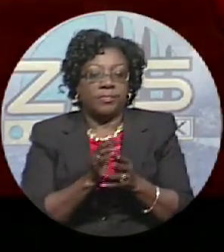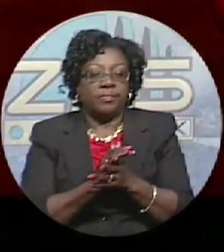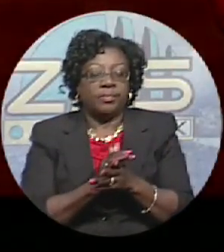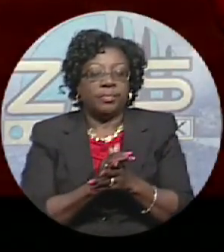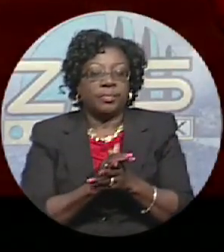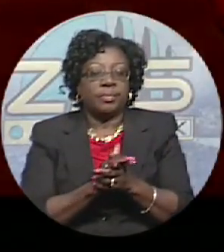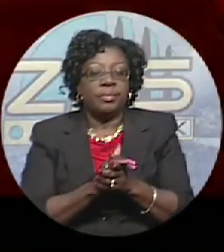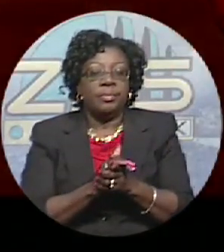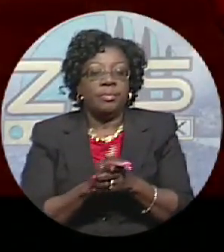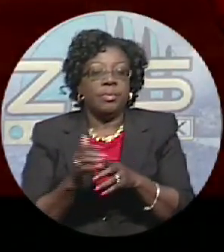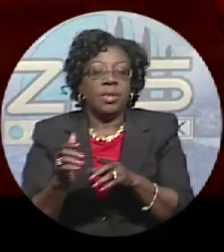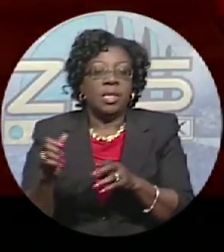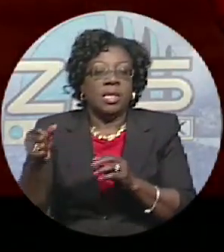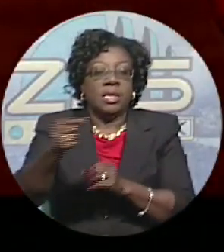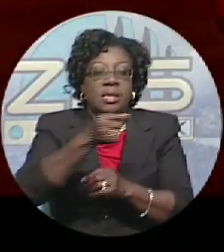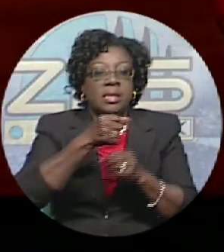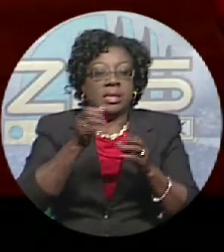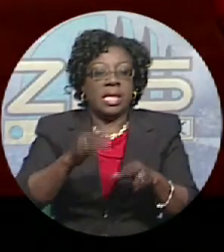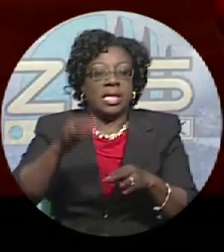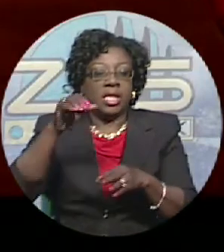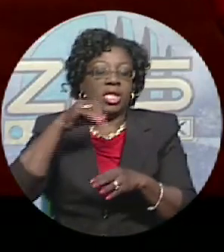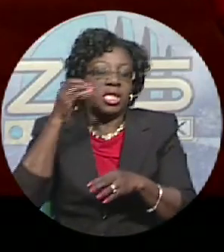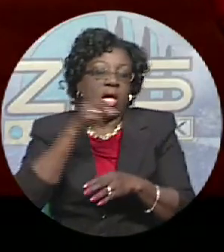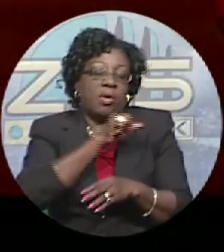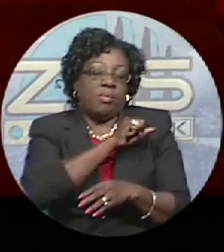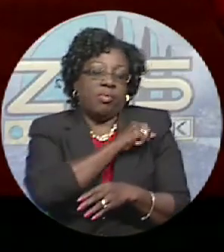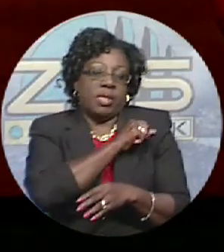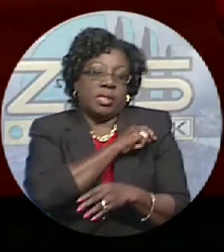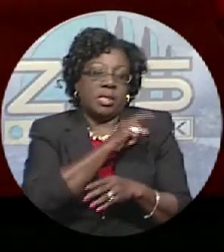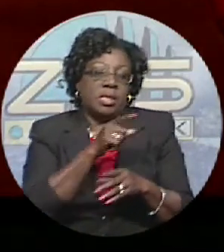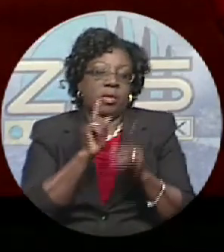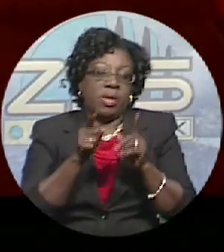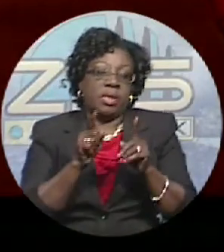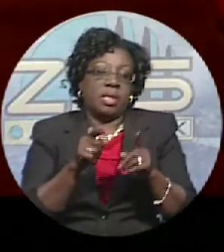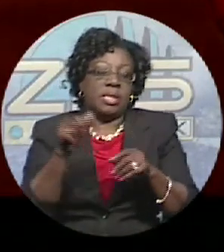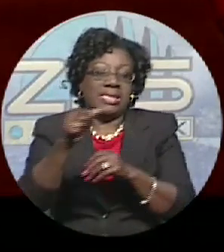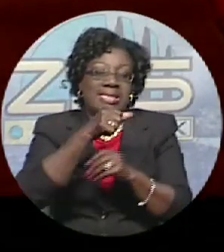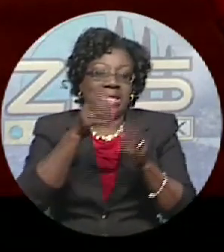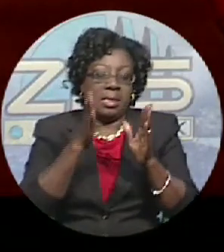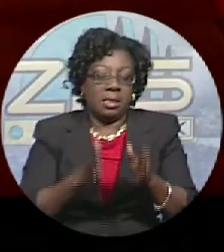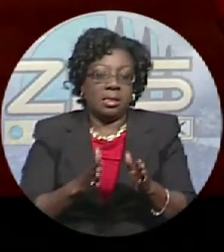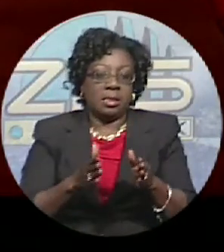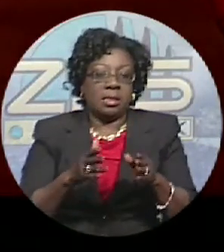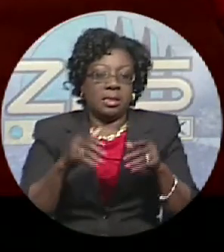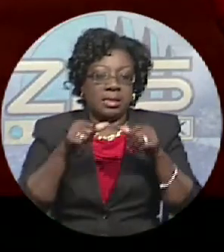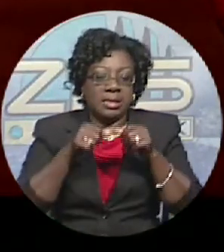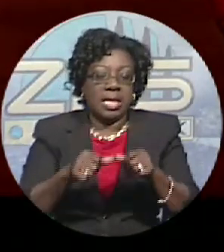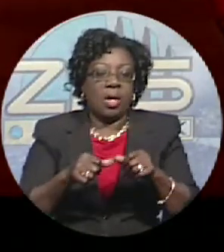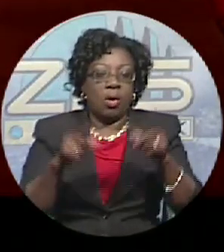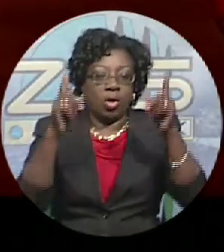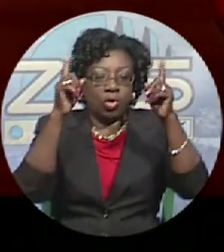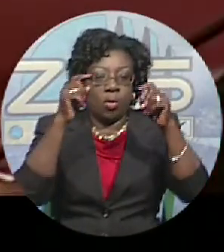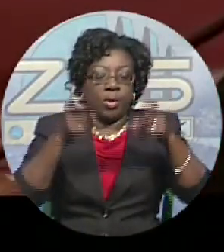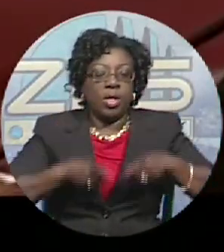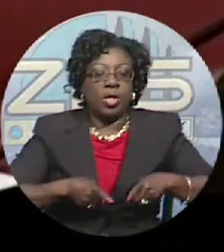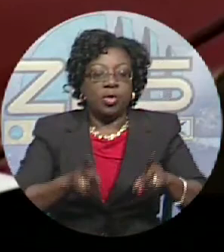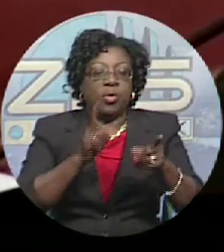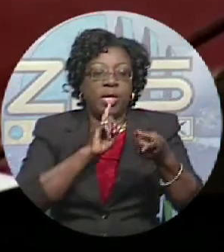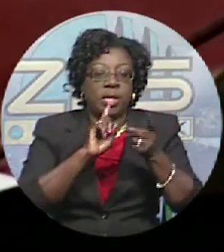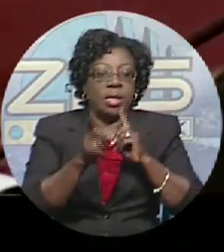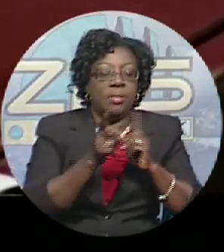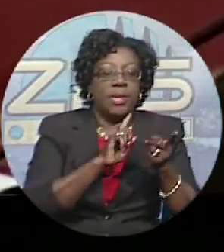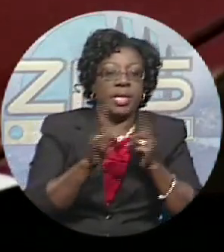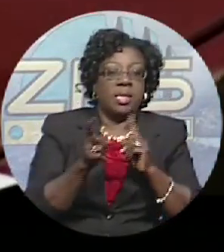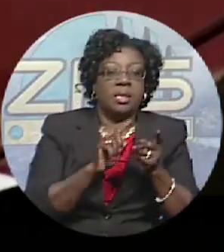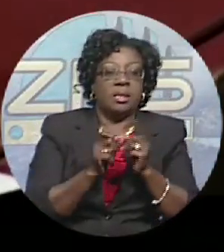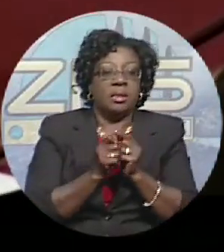argument ensued, Senate President Sharon Wilson directed the senators to stay on topic during the course of the debate. To debate the